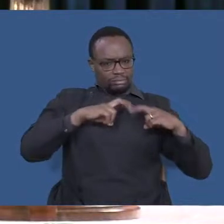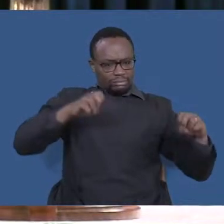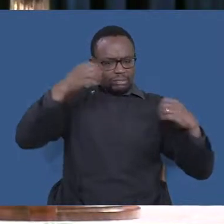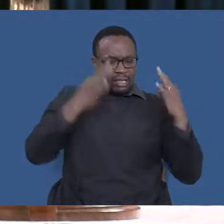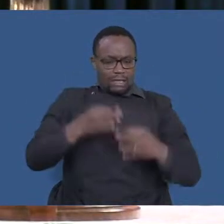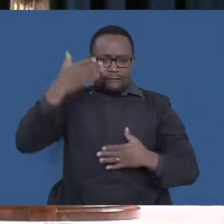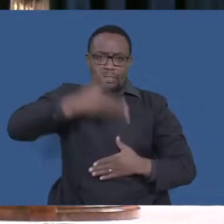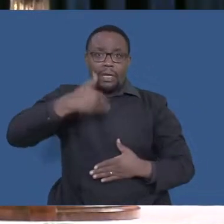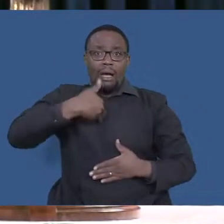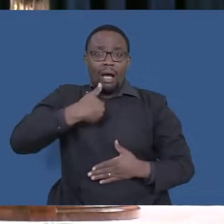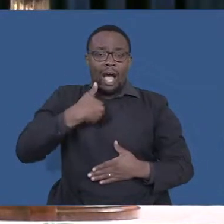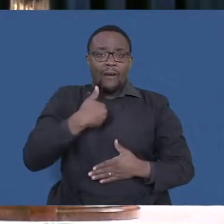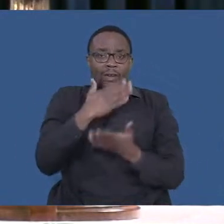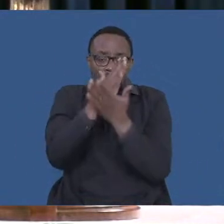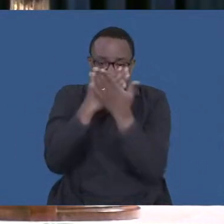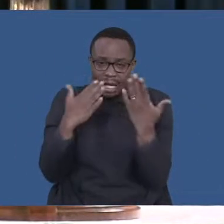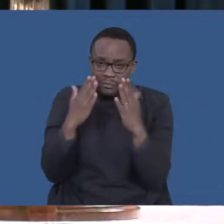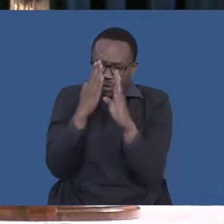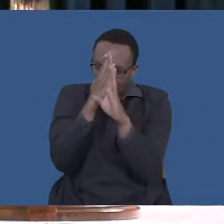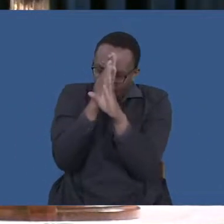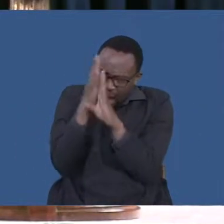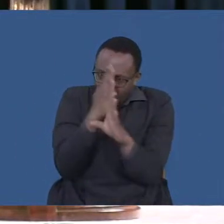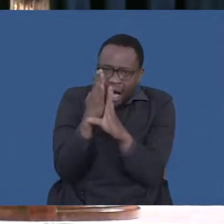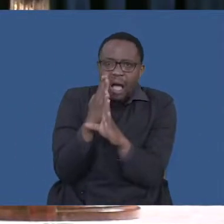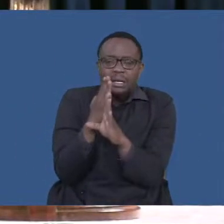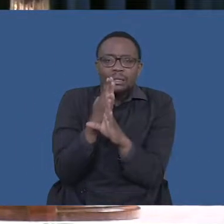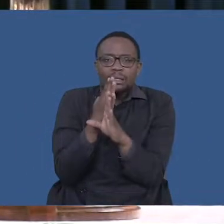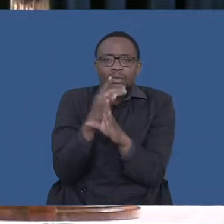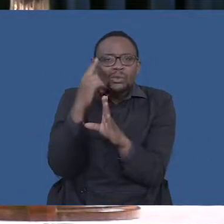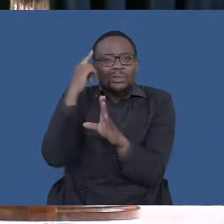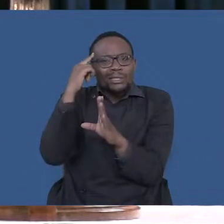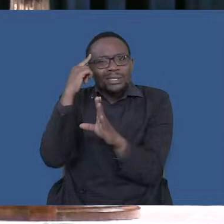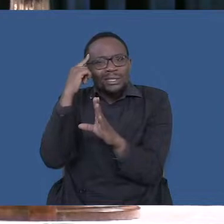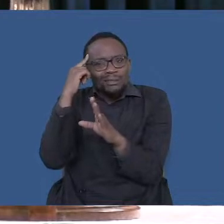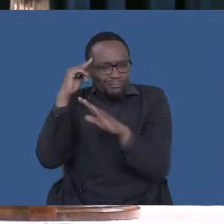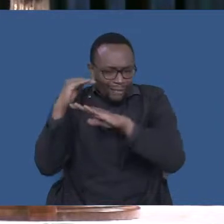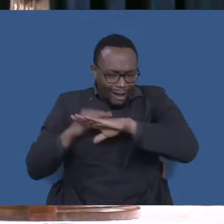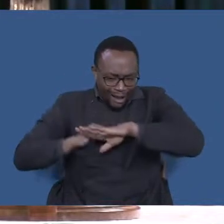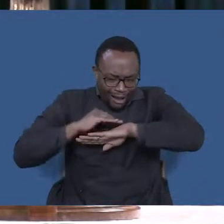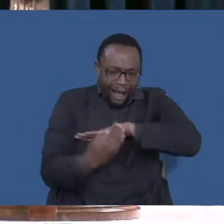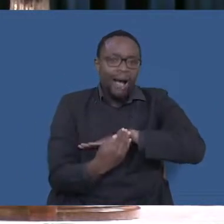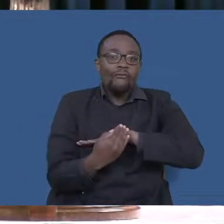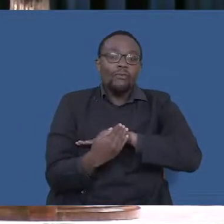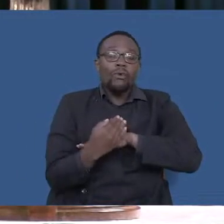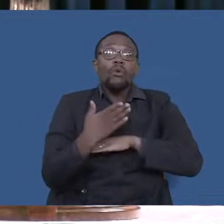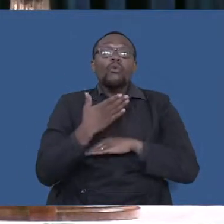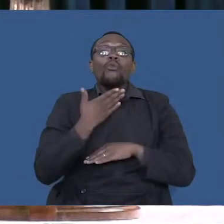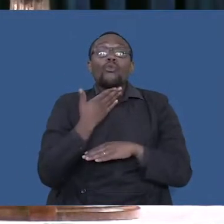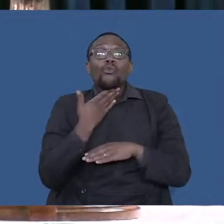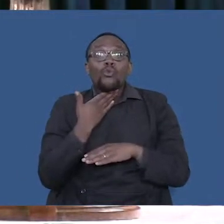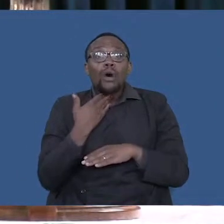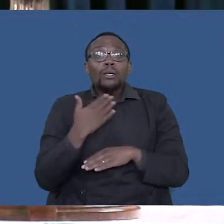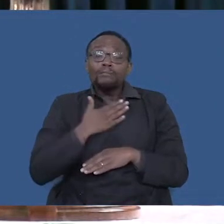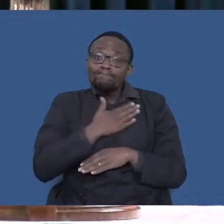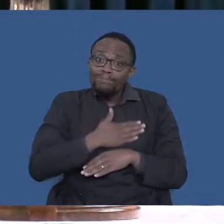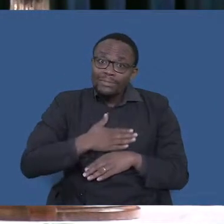think we have hidden away, anything that we think we have covered, I want us to take this issue